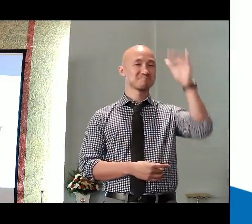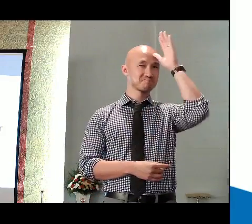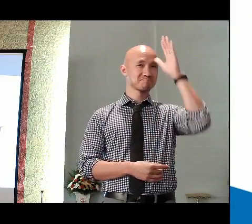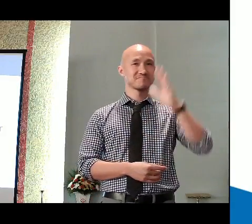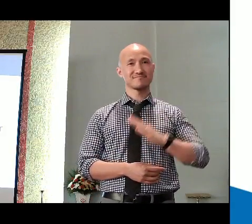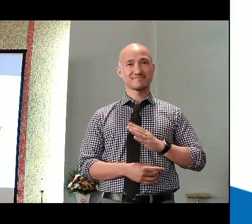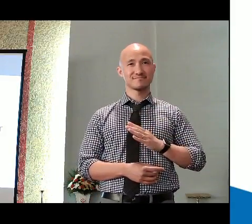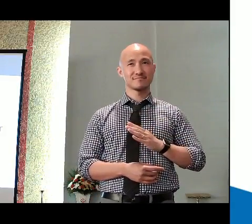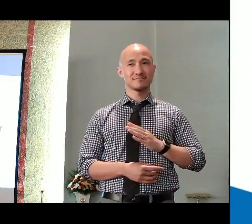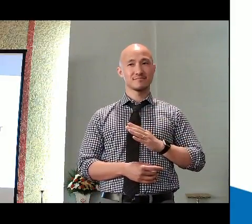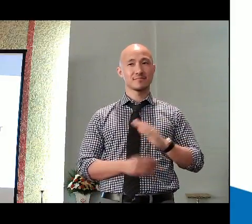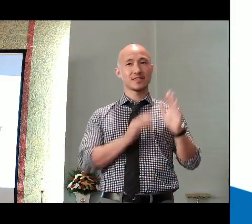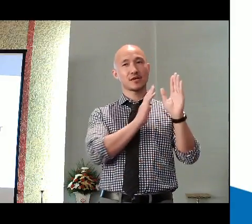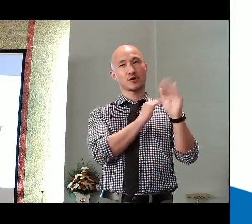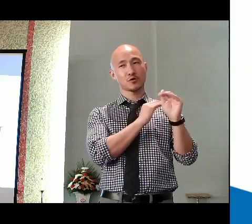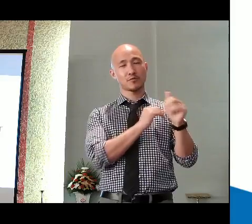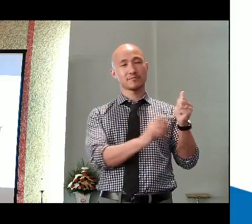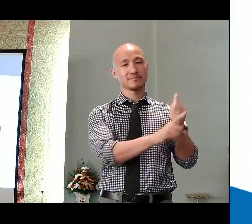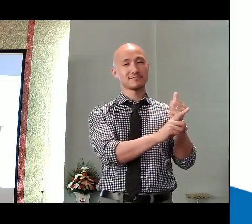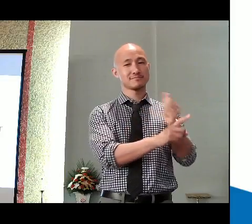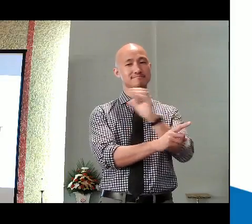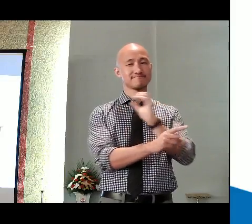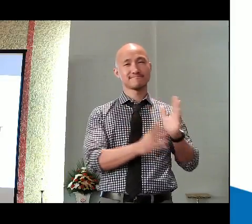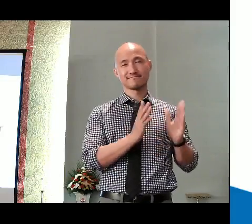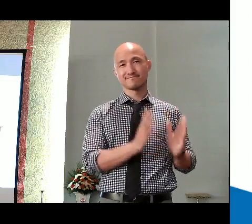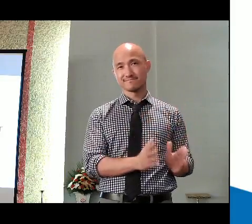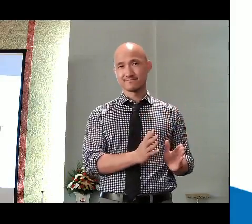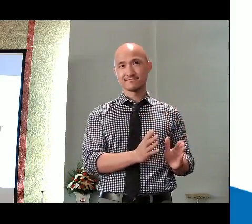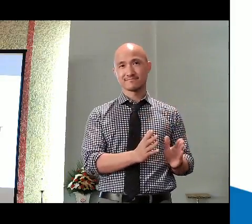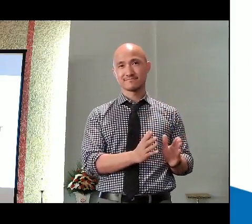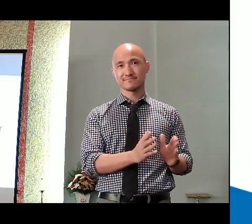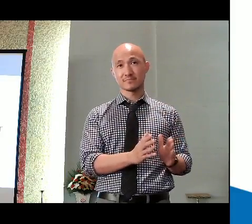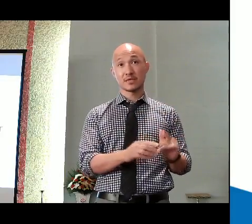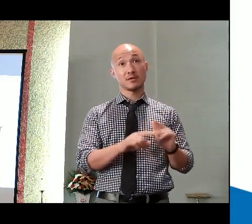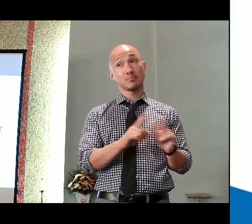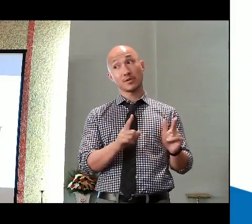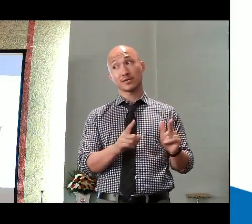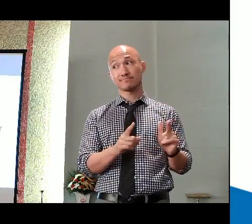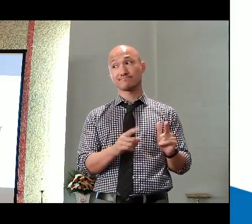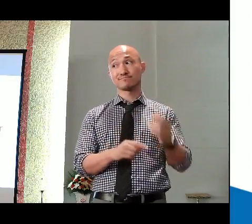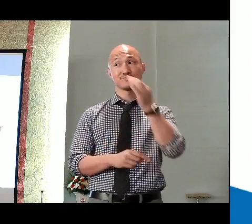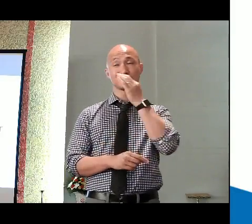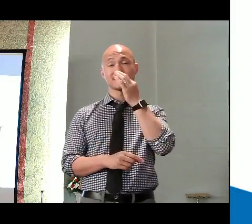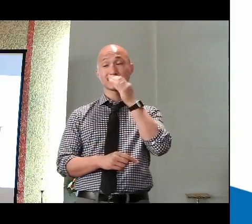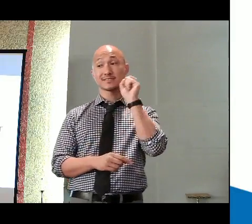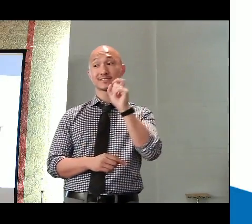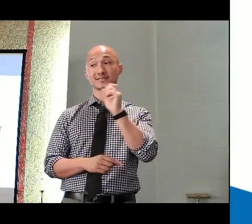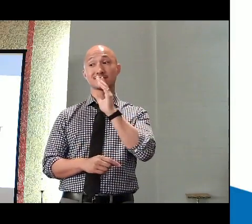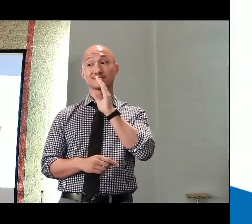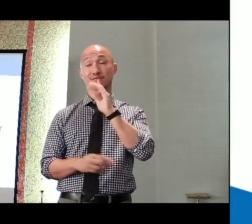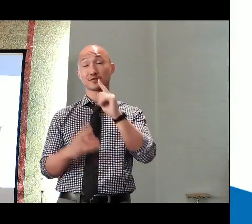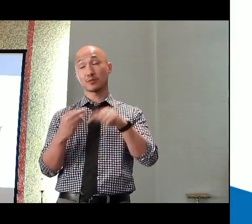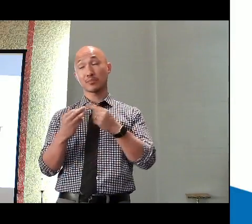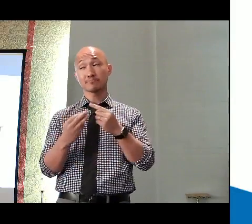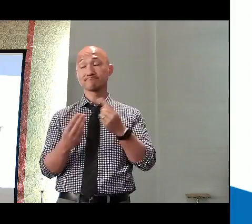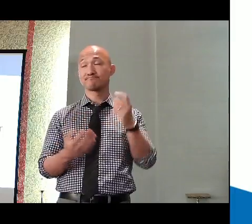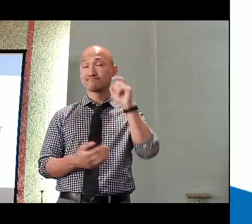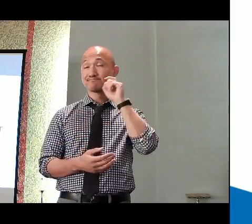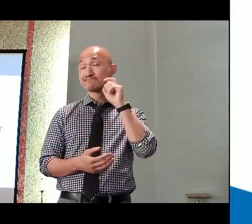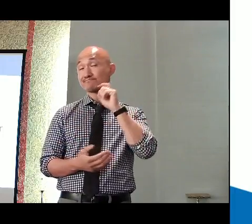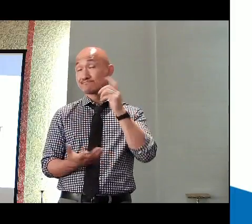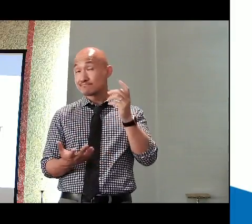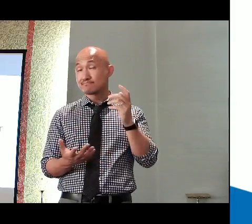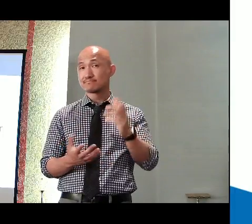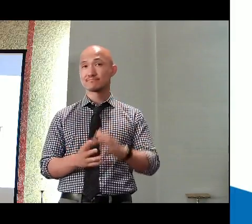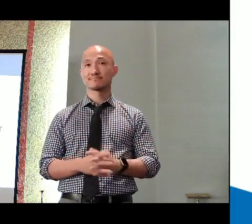away, if you haven't had the talk, you're going to have it soon. Right away, when you meet this young man,